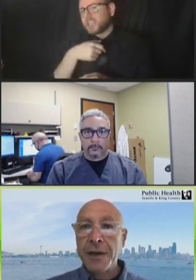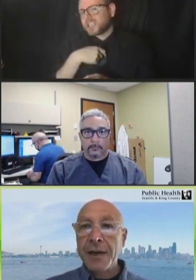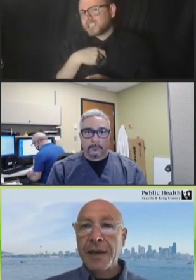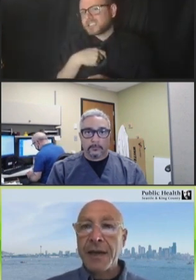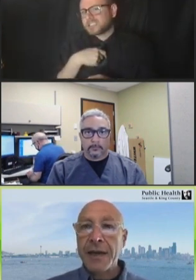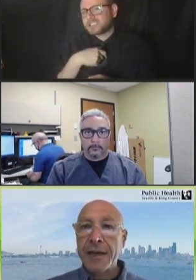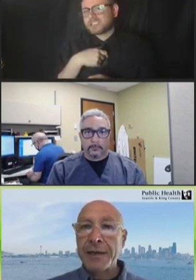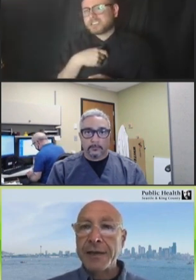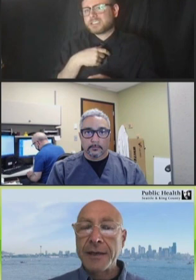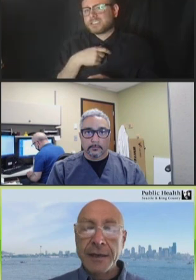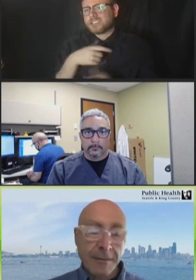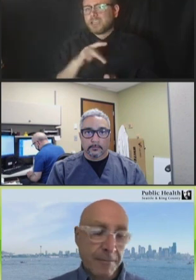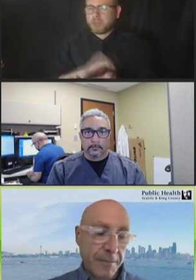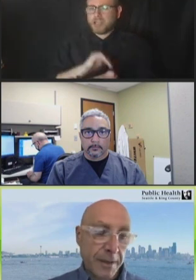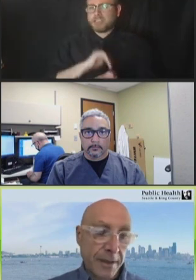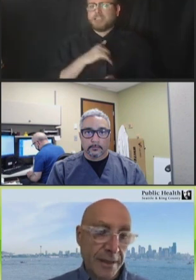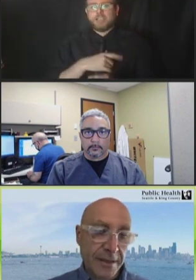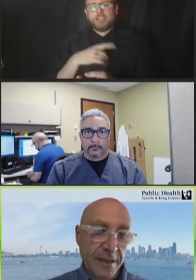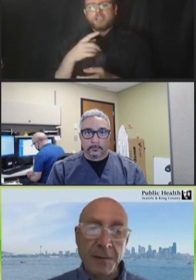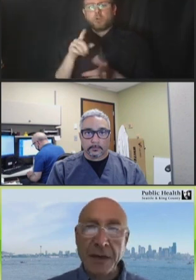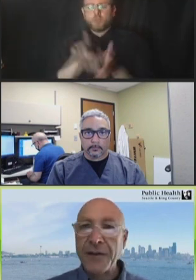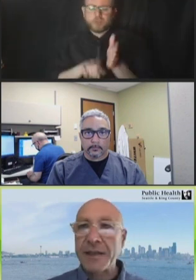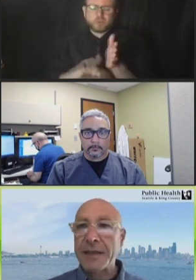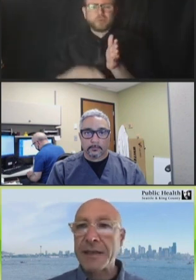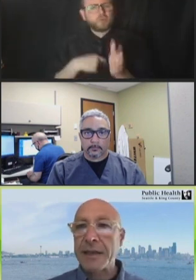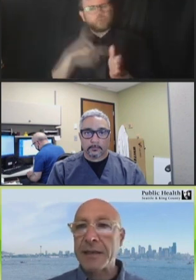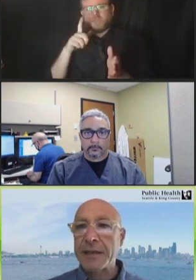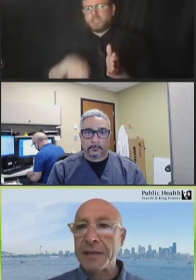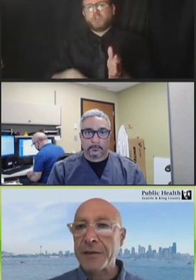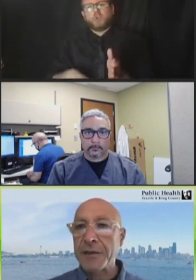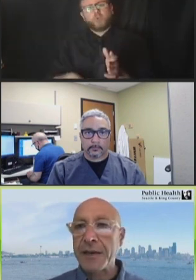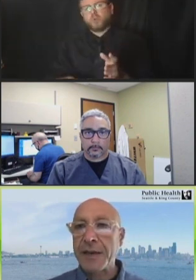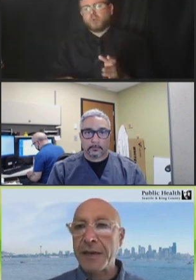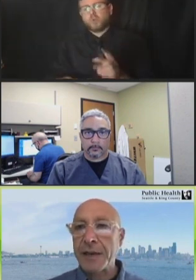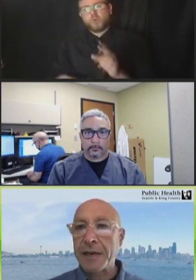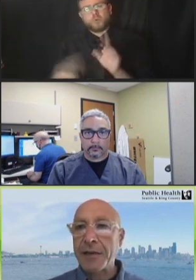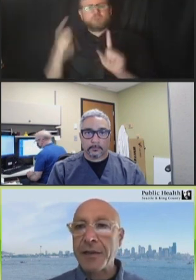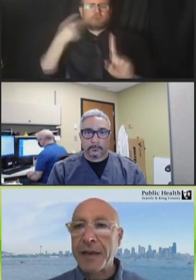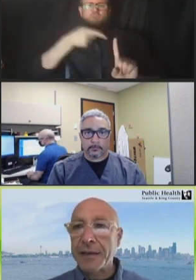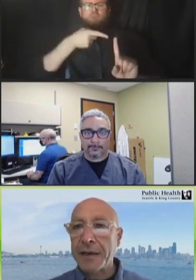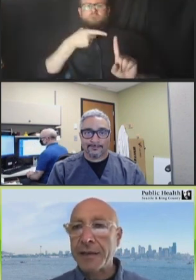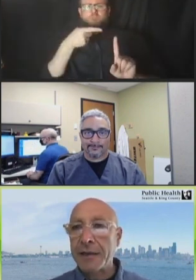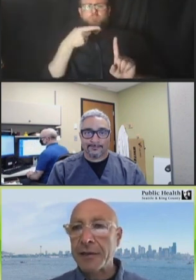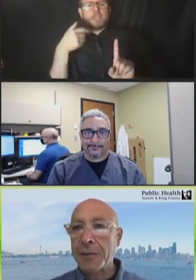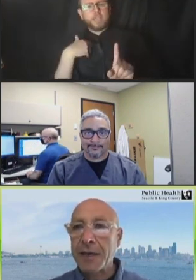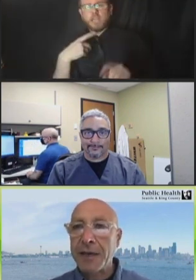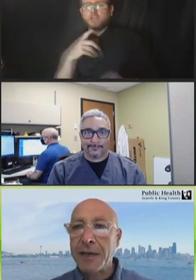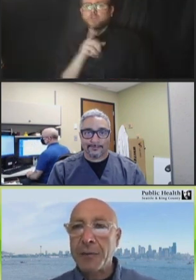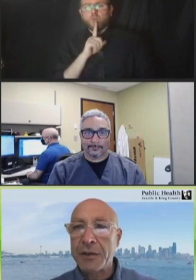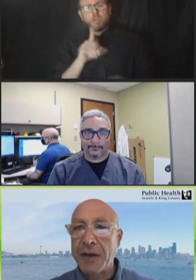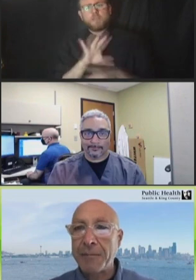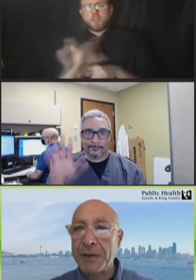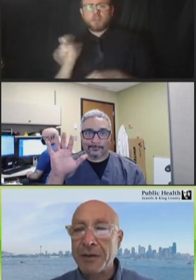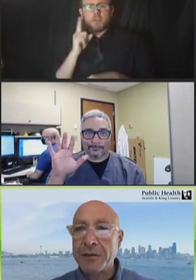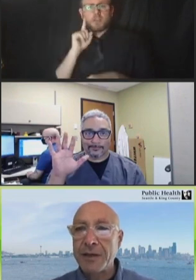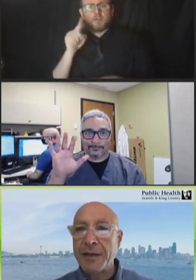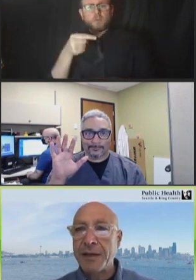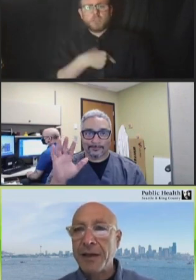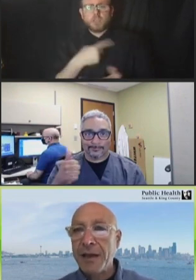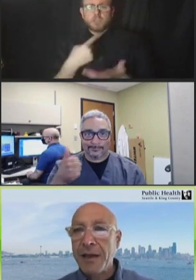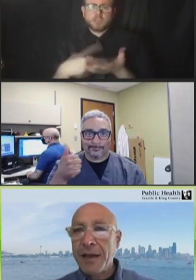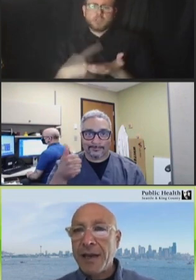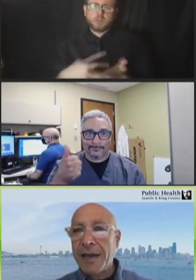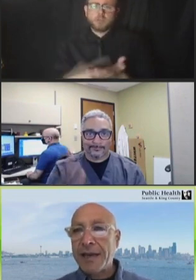center. And this has been a fantastic discussion today. Thank Dr. McKinney and wish you a happy